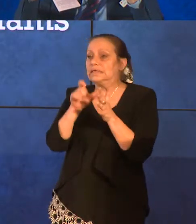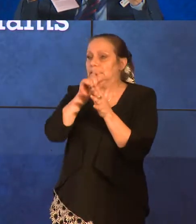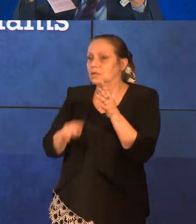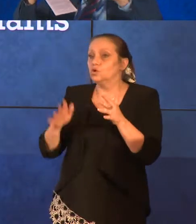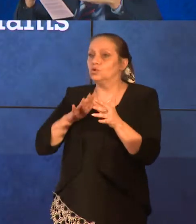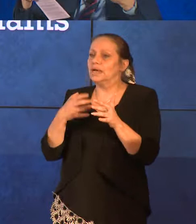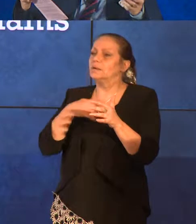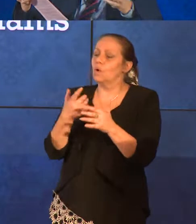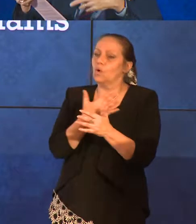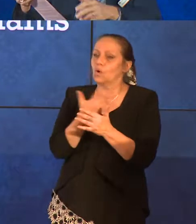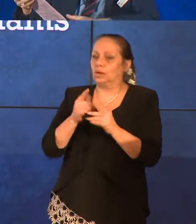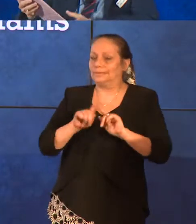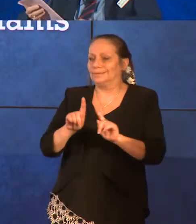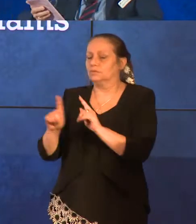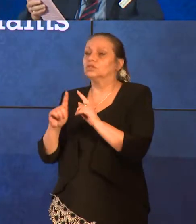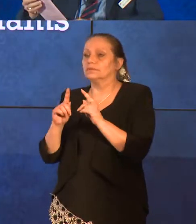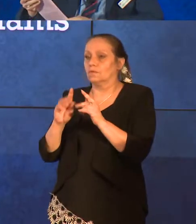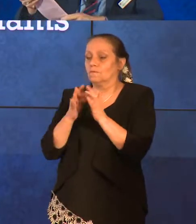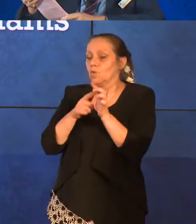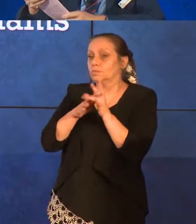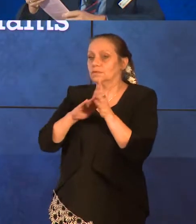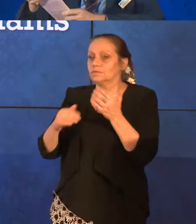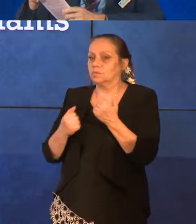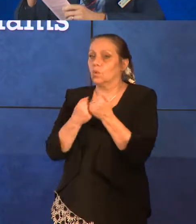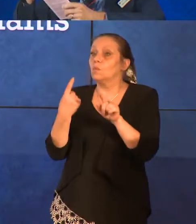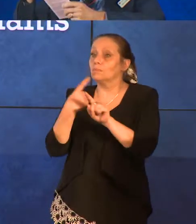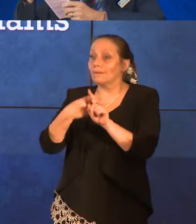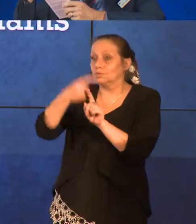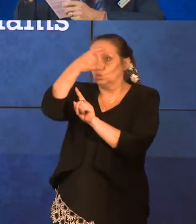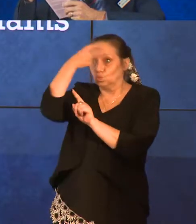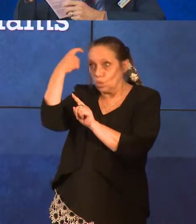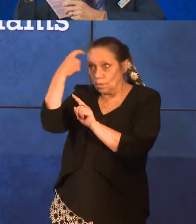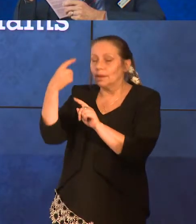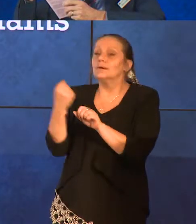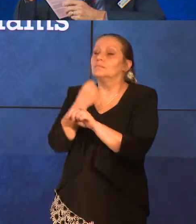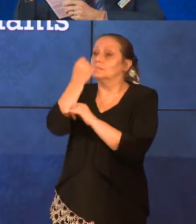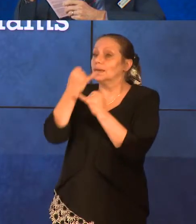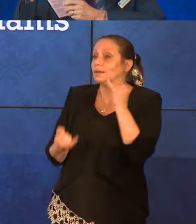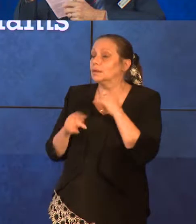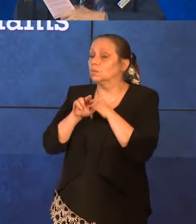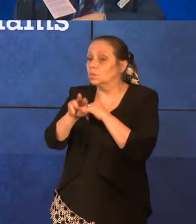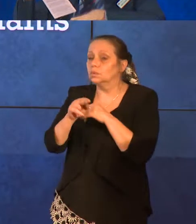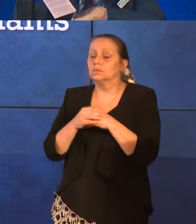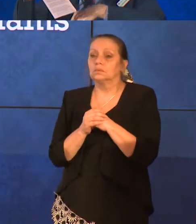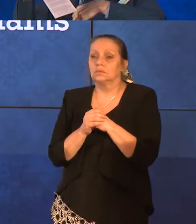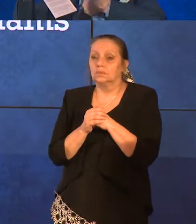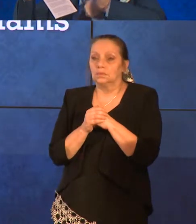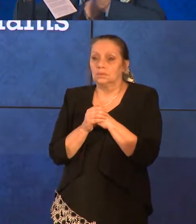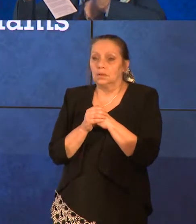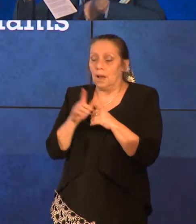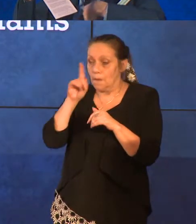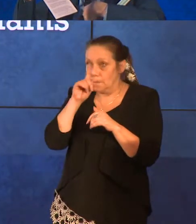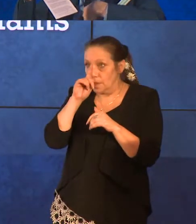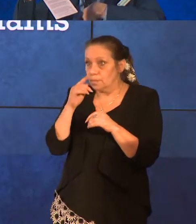support, often compounded by an experience of trauma. Also, people who experience problems